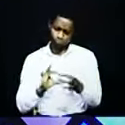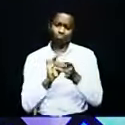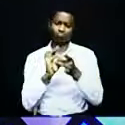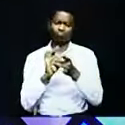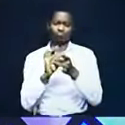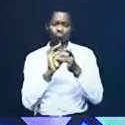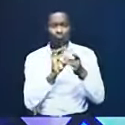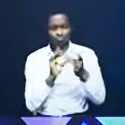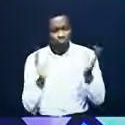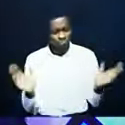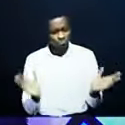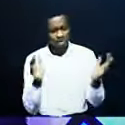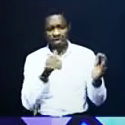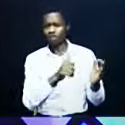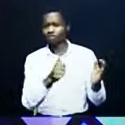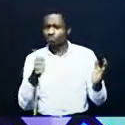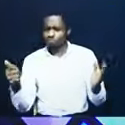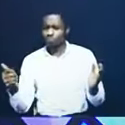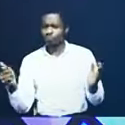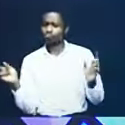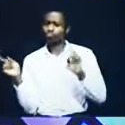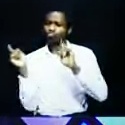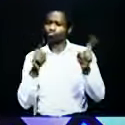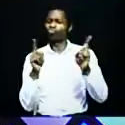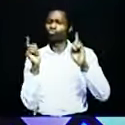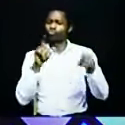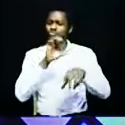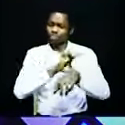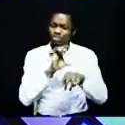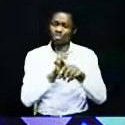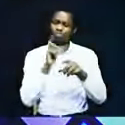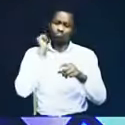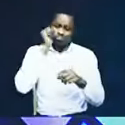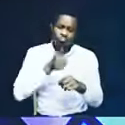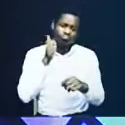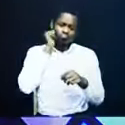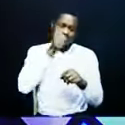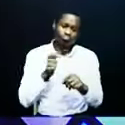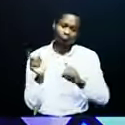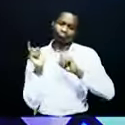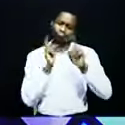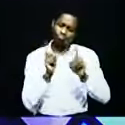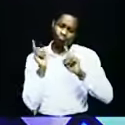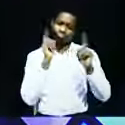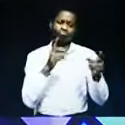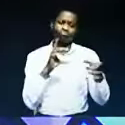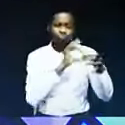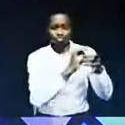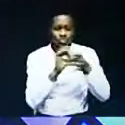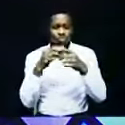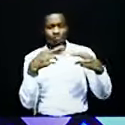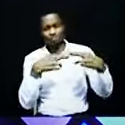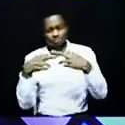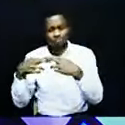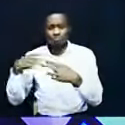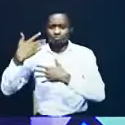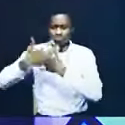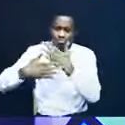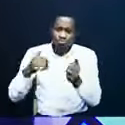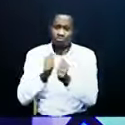us encourage one another. As long as it is called today. So Hebrews is